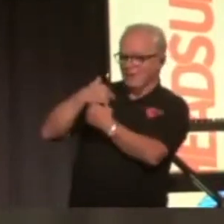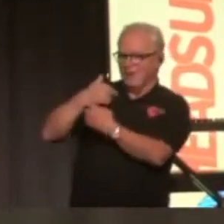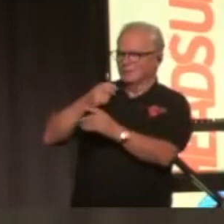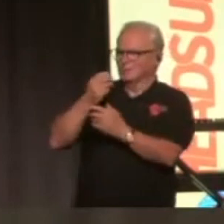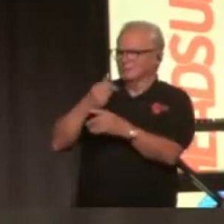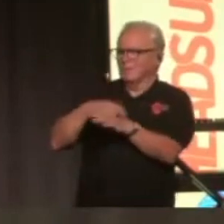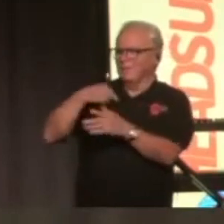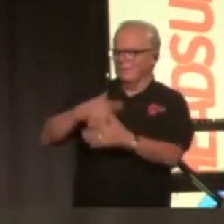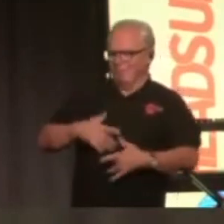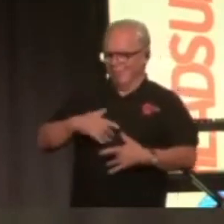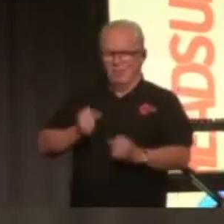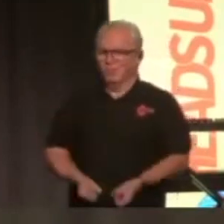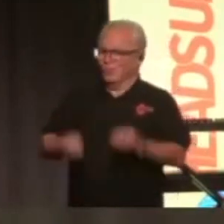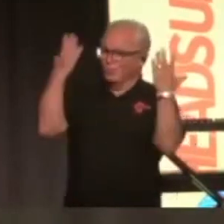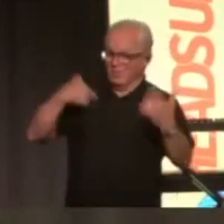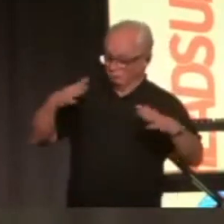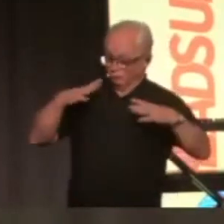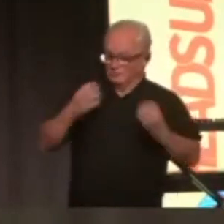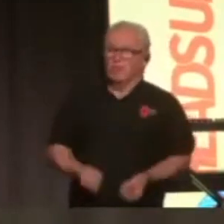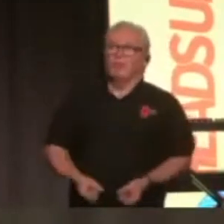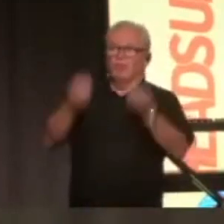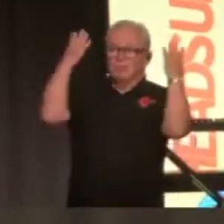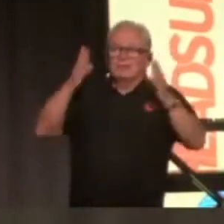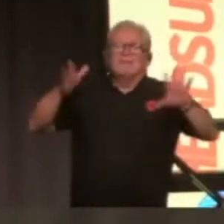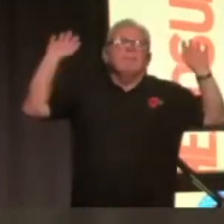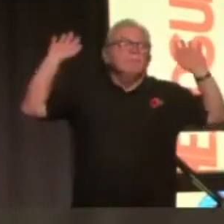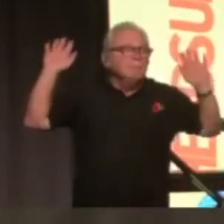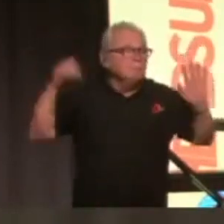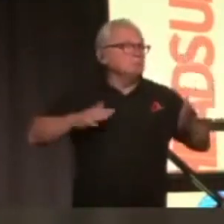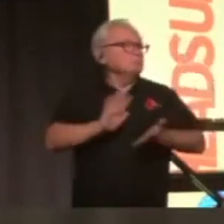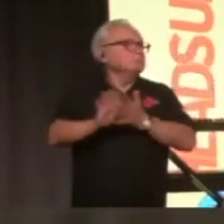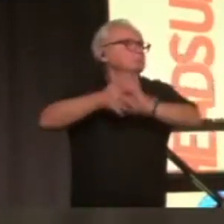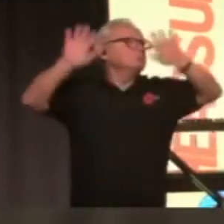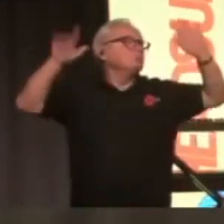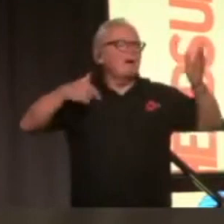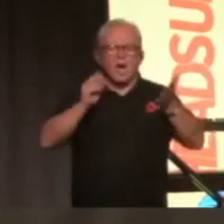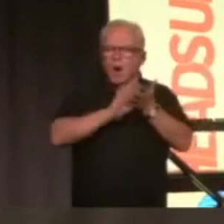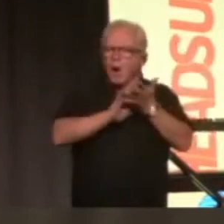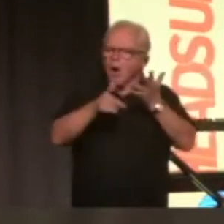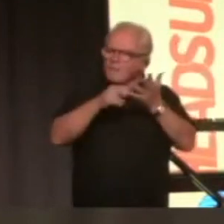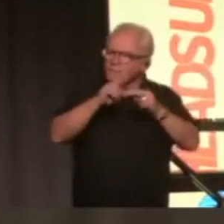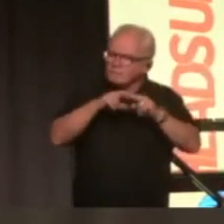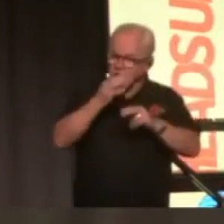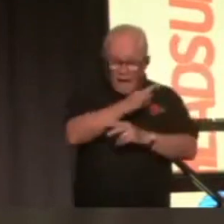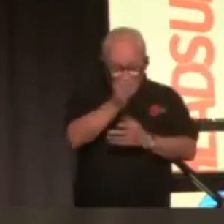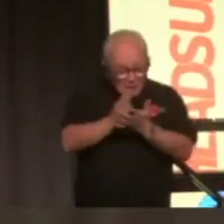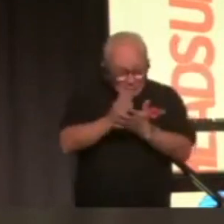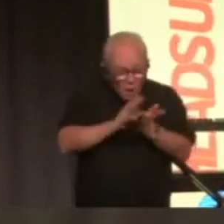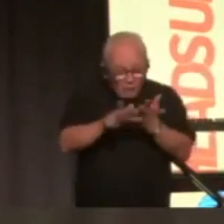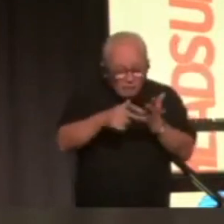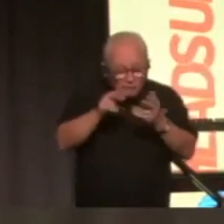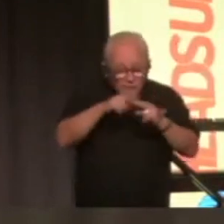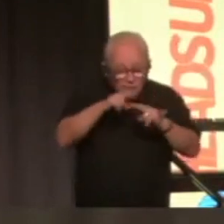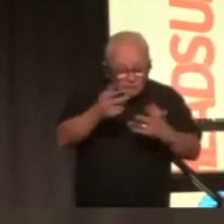towel, because I was ready for it. I was huffing. Ever huff? Anybody